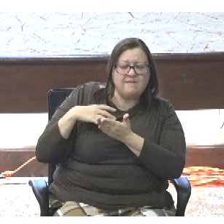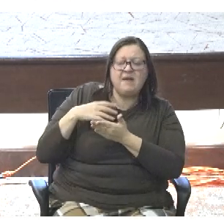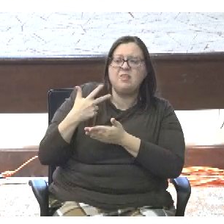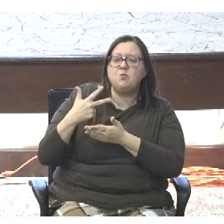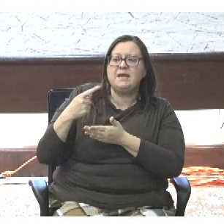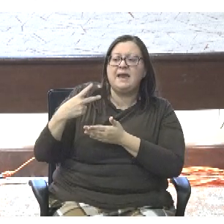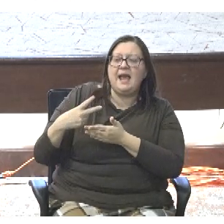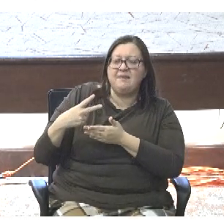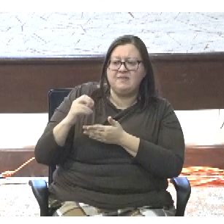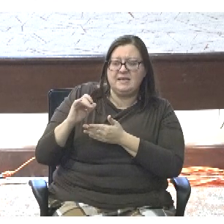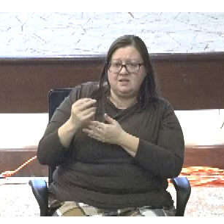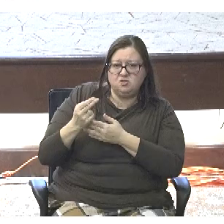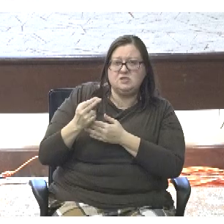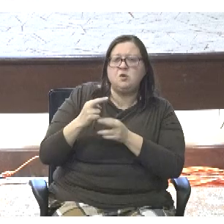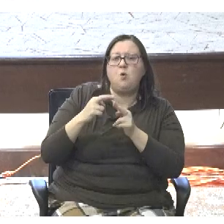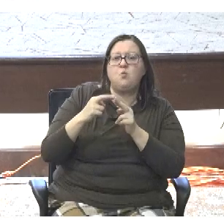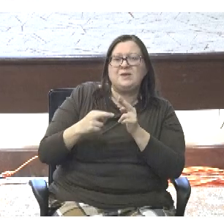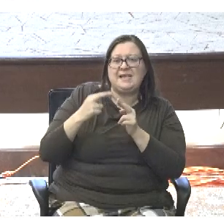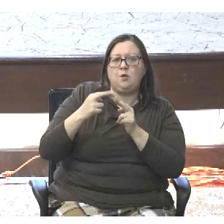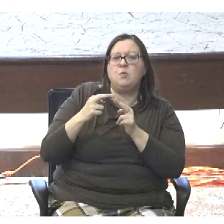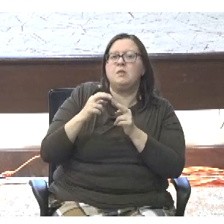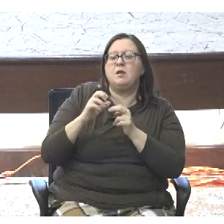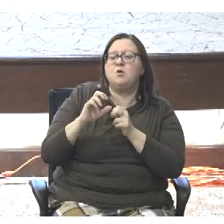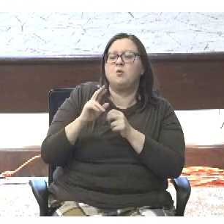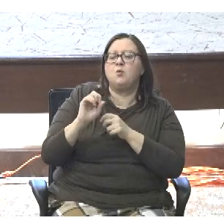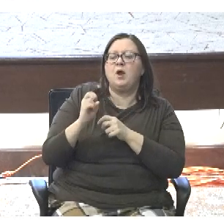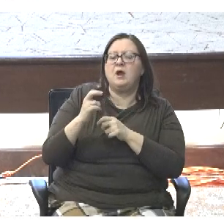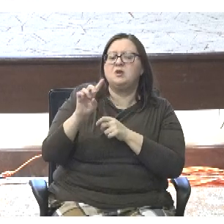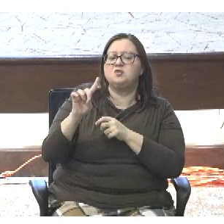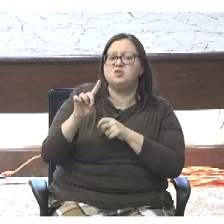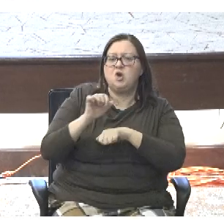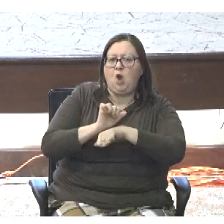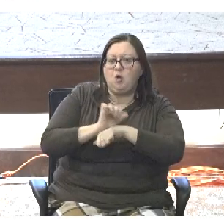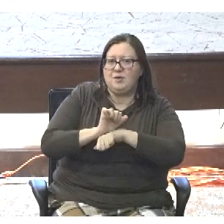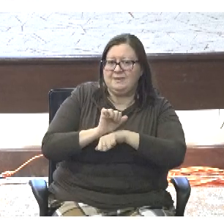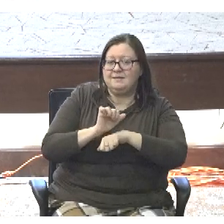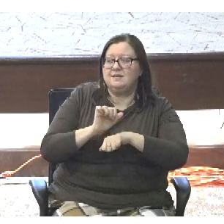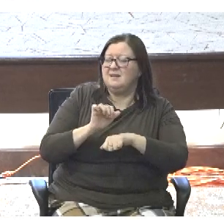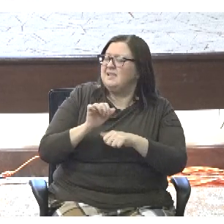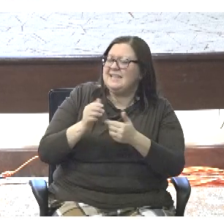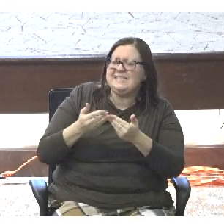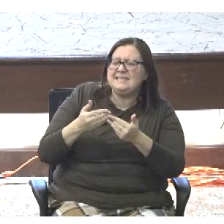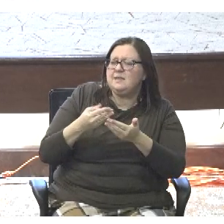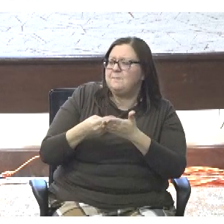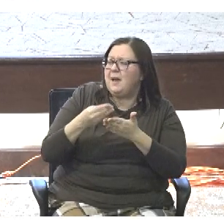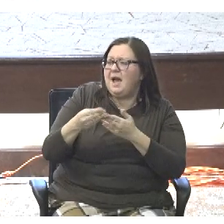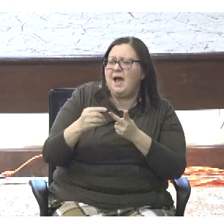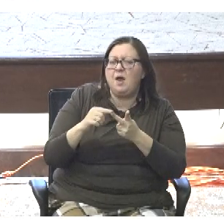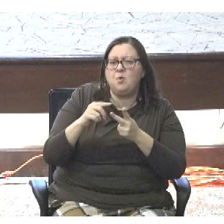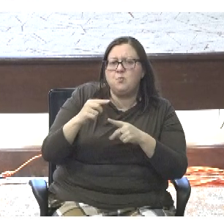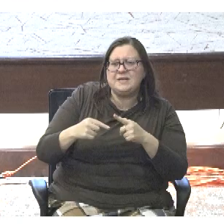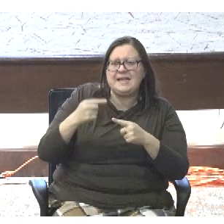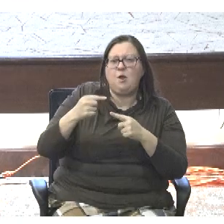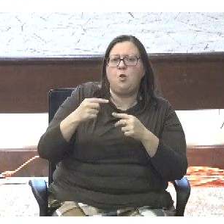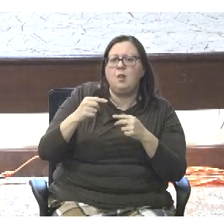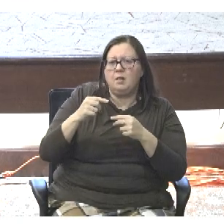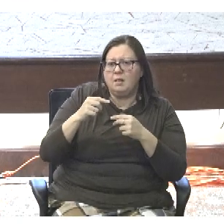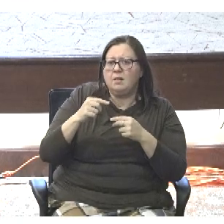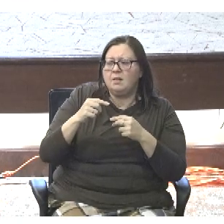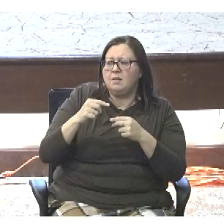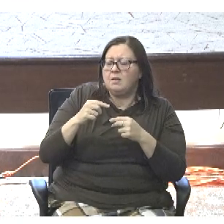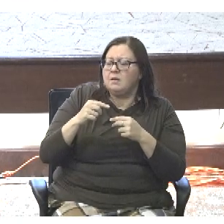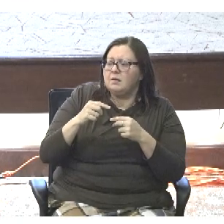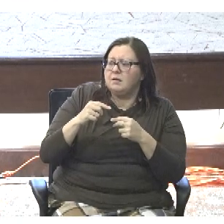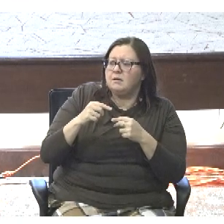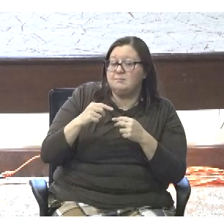3.5 inches of recycled crushed concrete. That's a readily available product. It's recycled, so environmentally, I think it has a